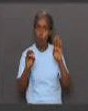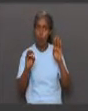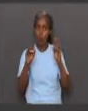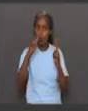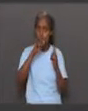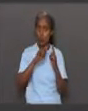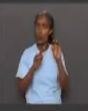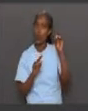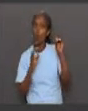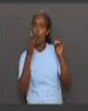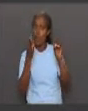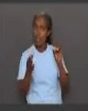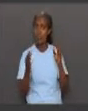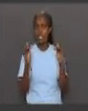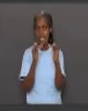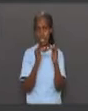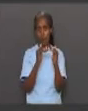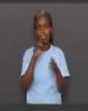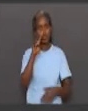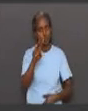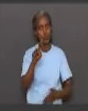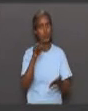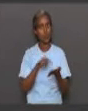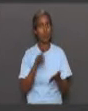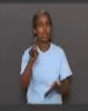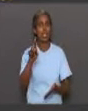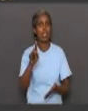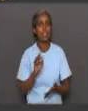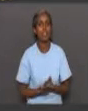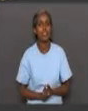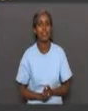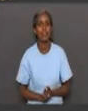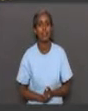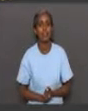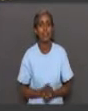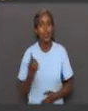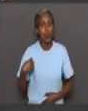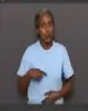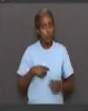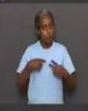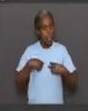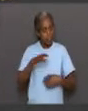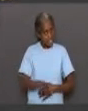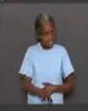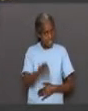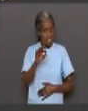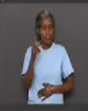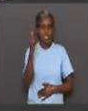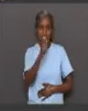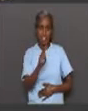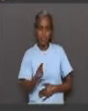BO to OF is 2:1. We have discovered